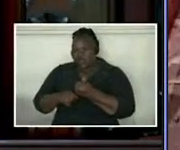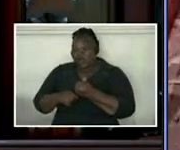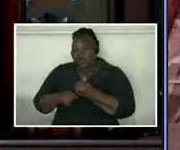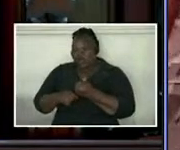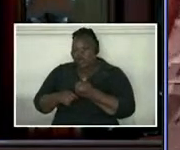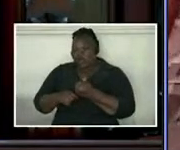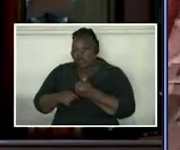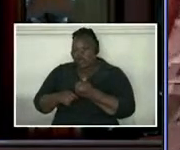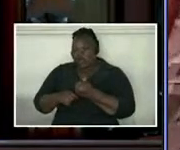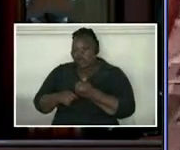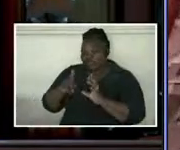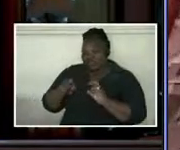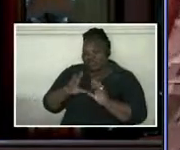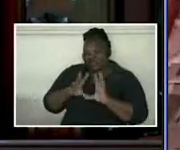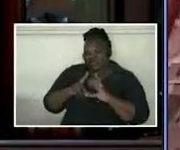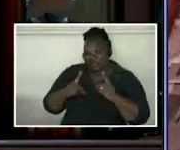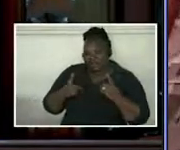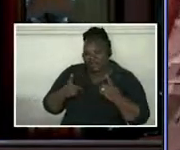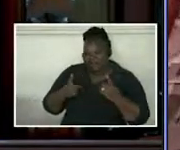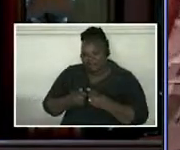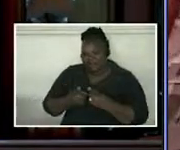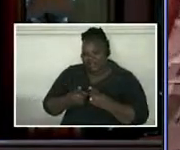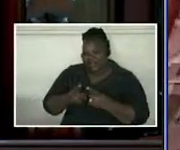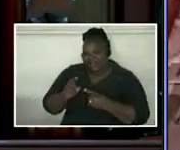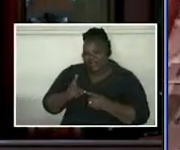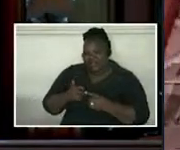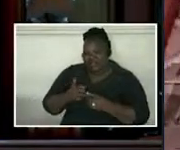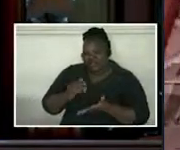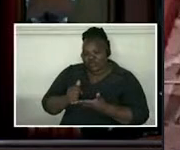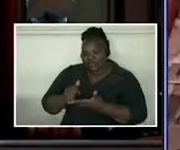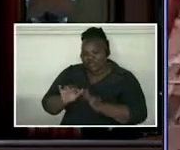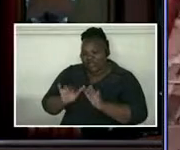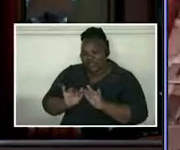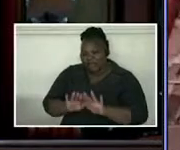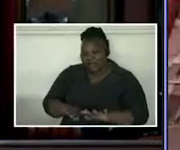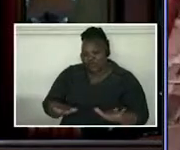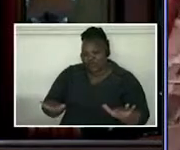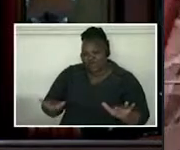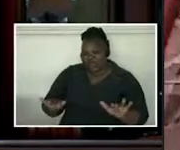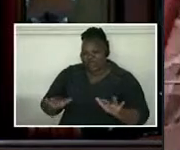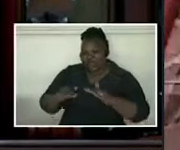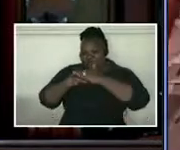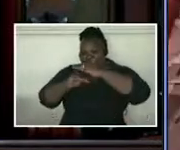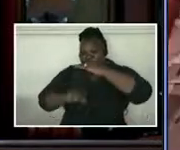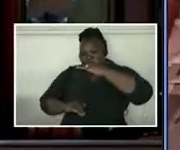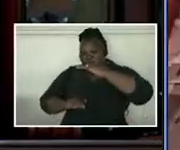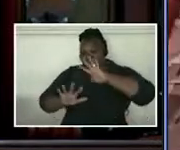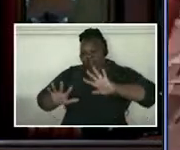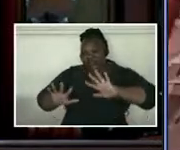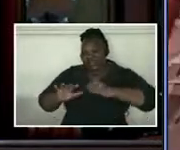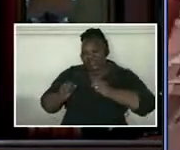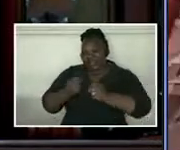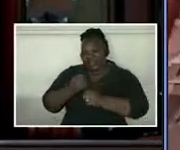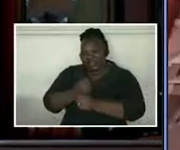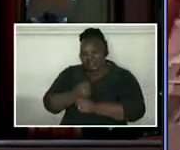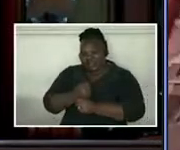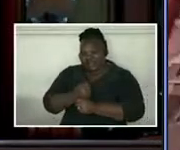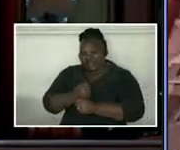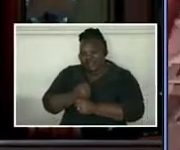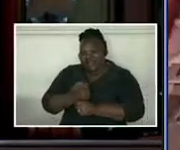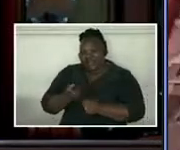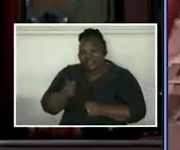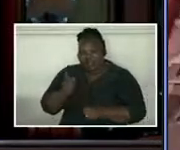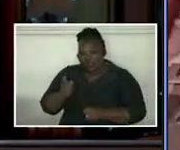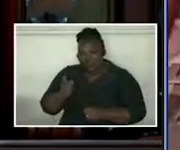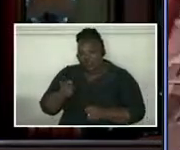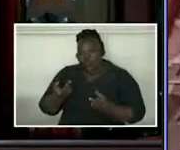department which targets children under the ten year of age this to us is